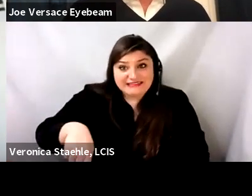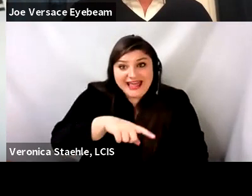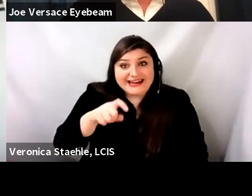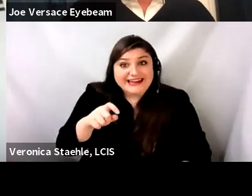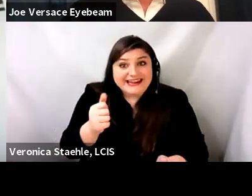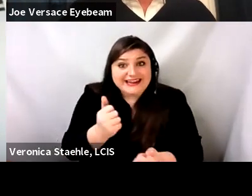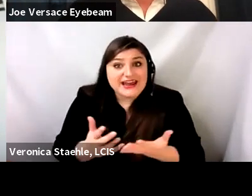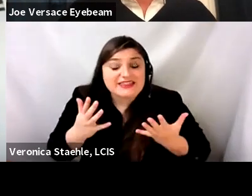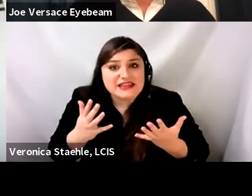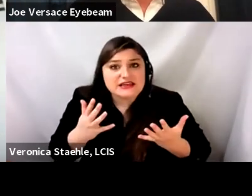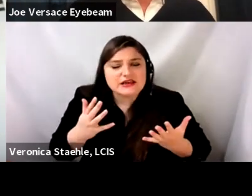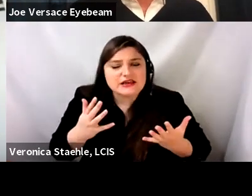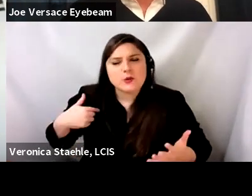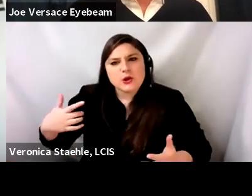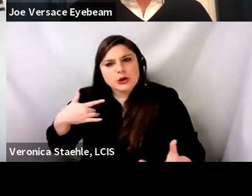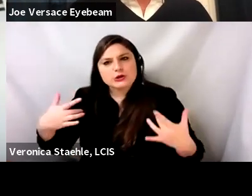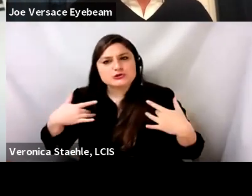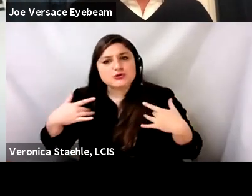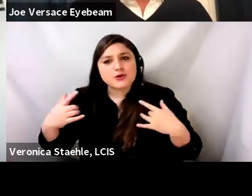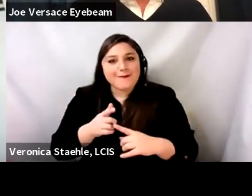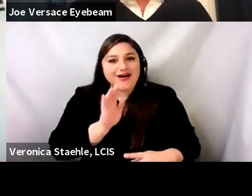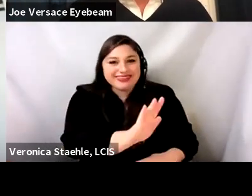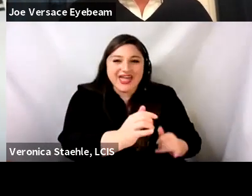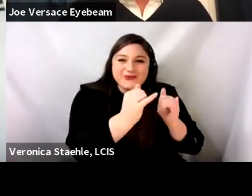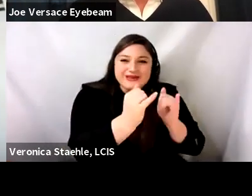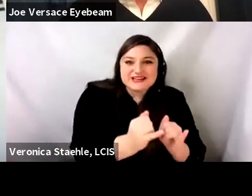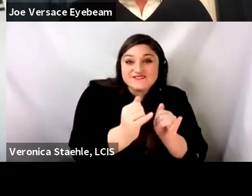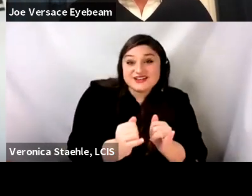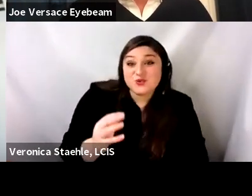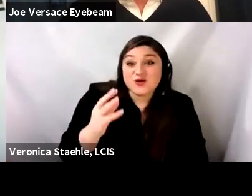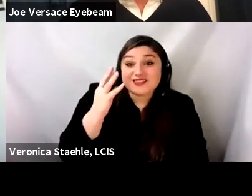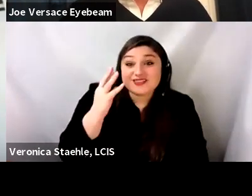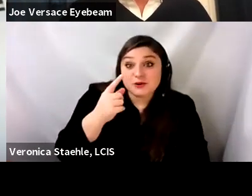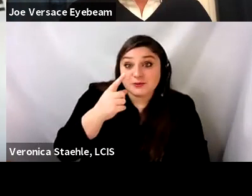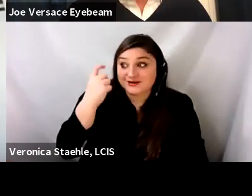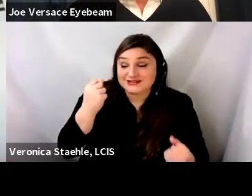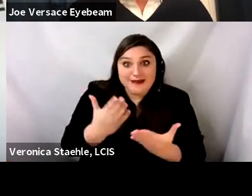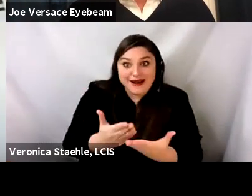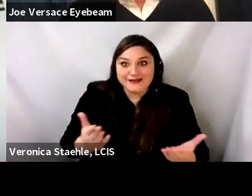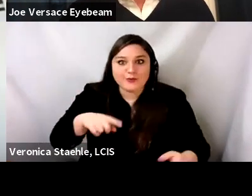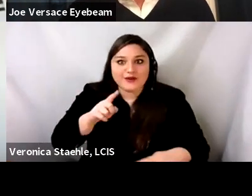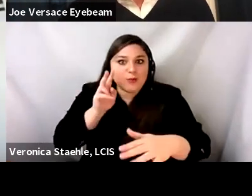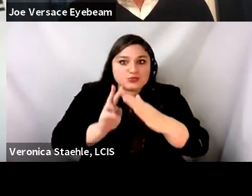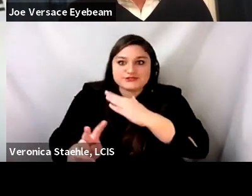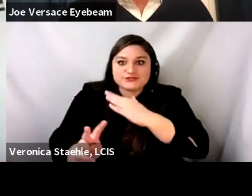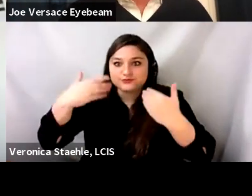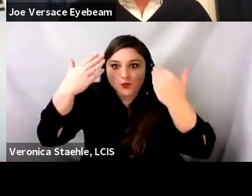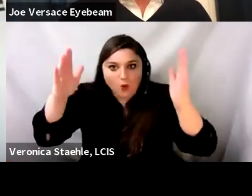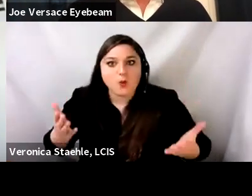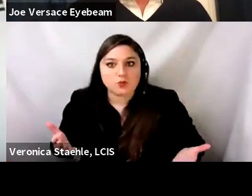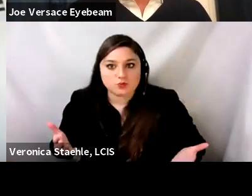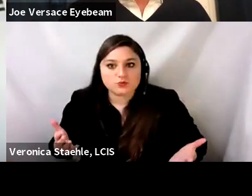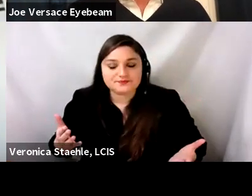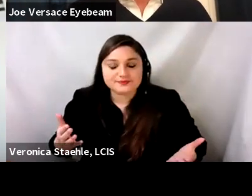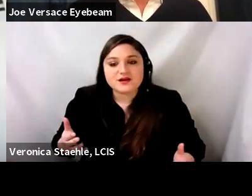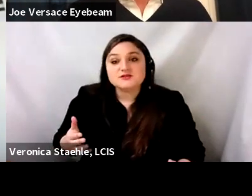like in this storm of unknown? The next level immediately following was the lives of our residents who